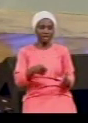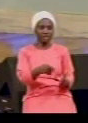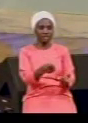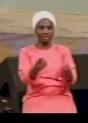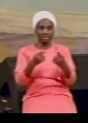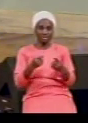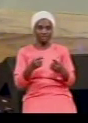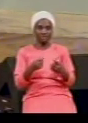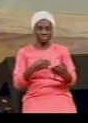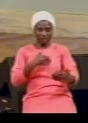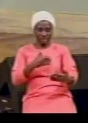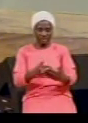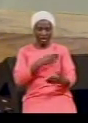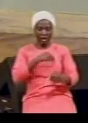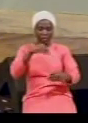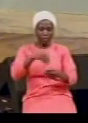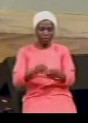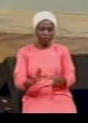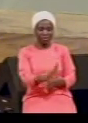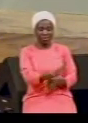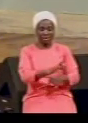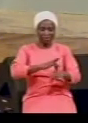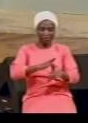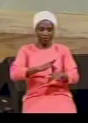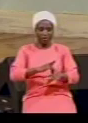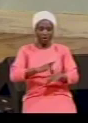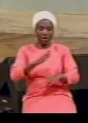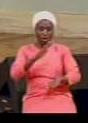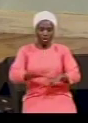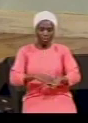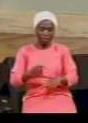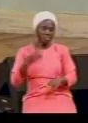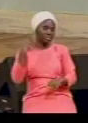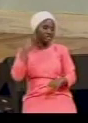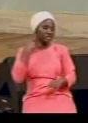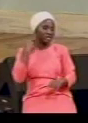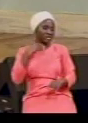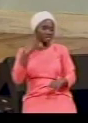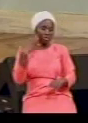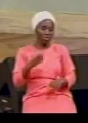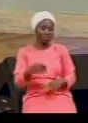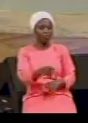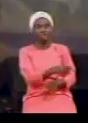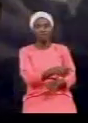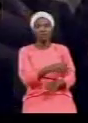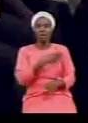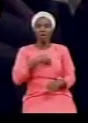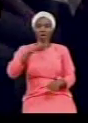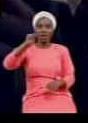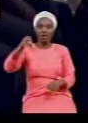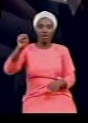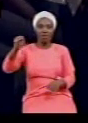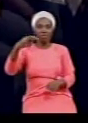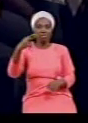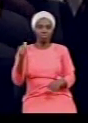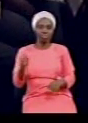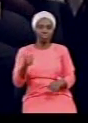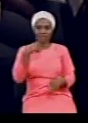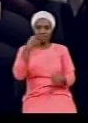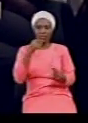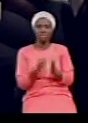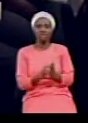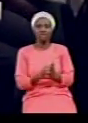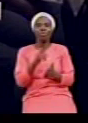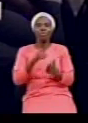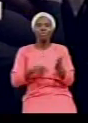of them. And Joshua said unto them, what did he say to them? What did he